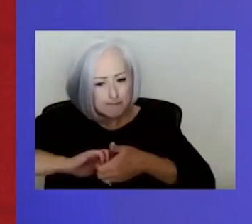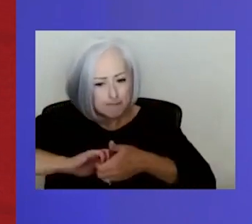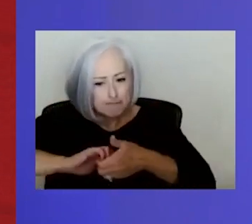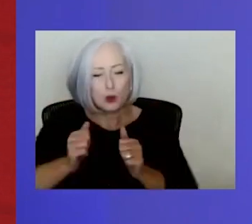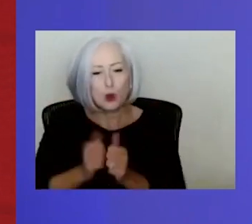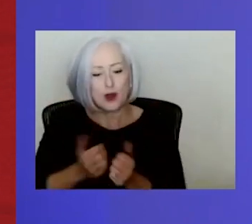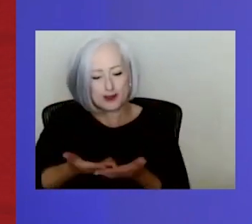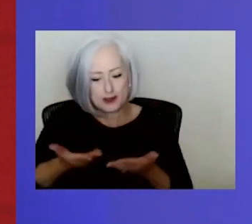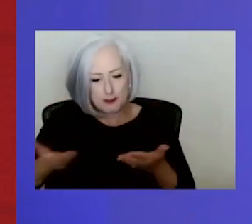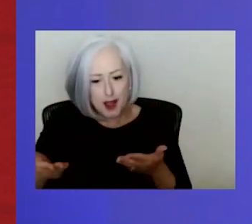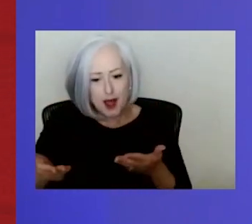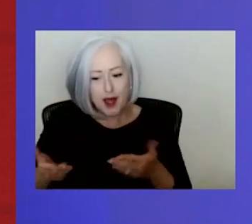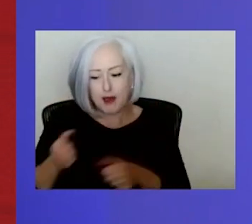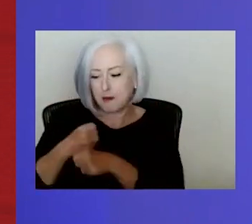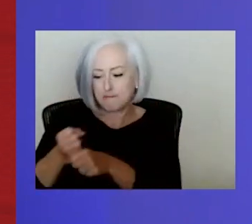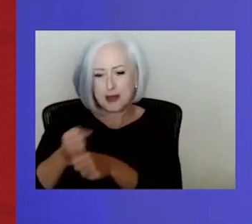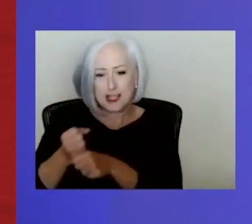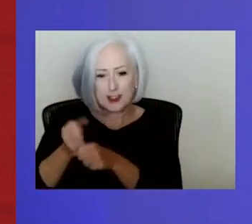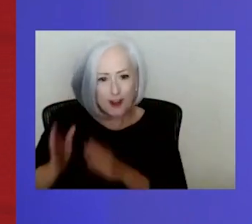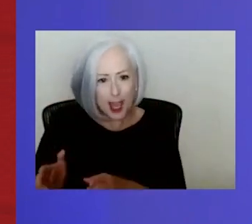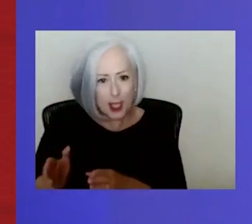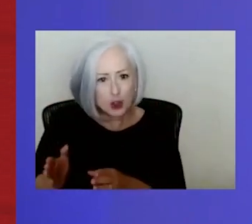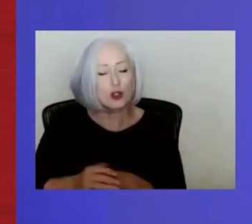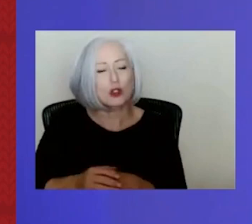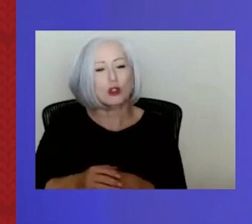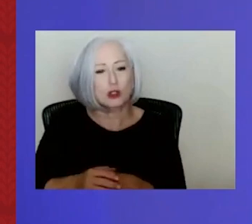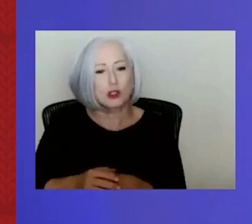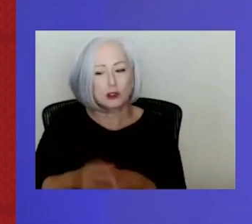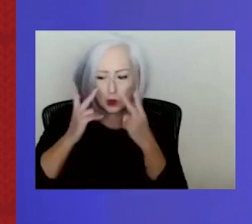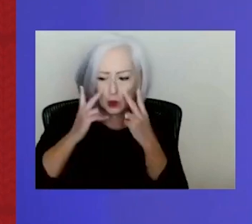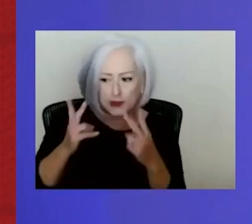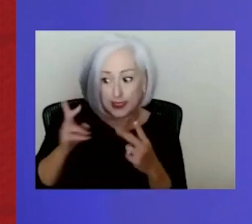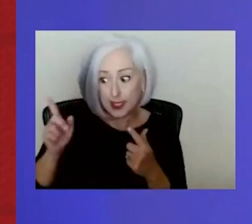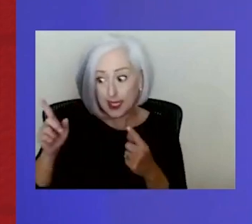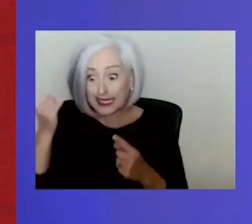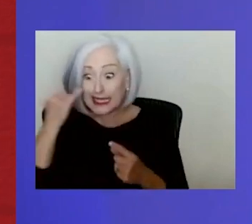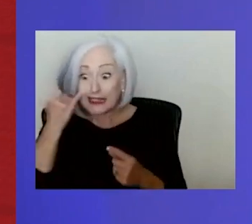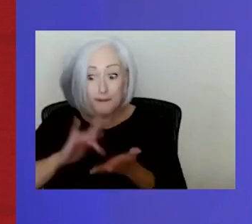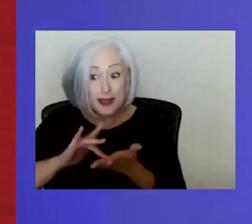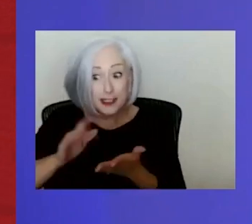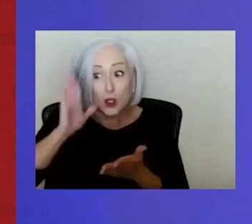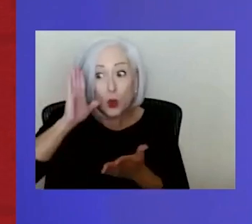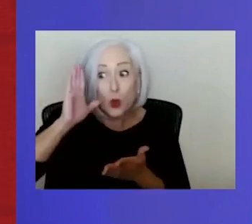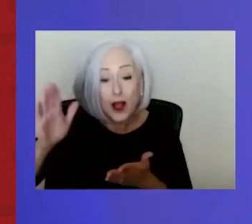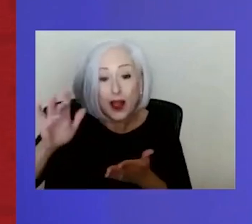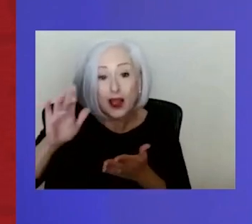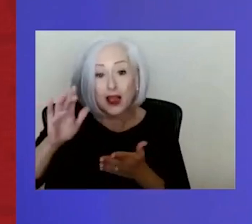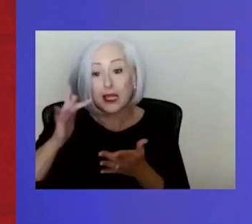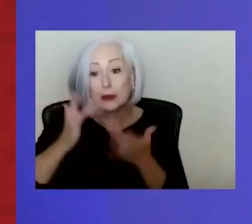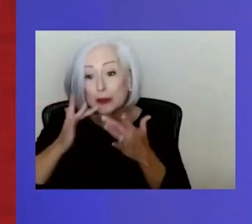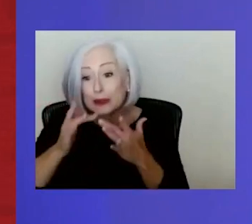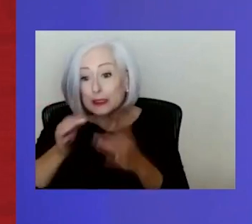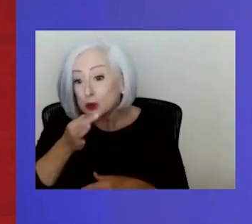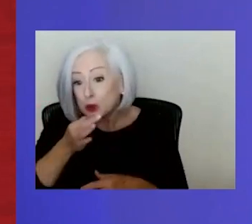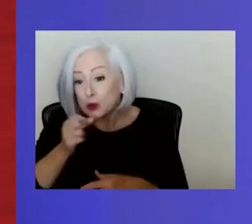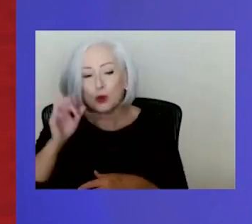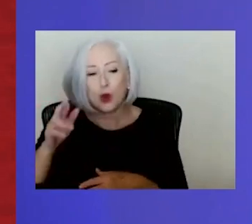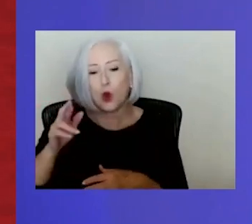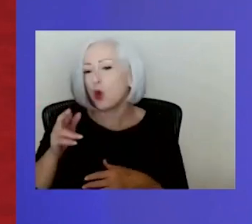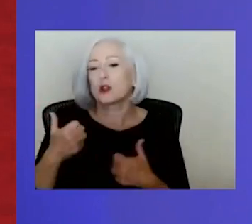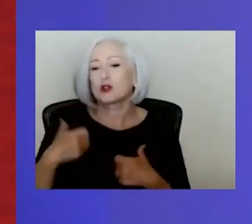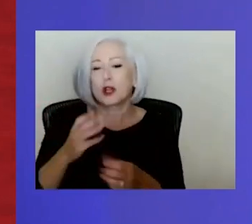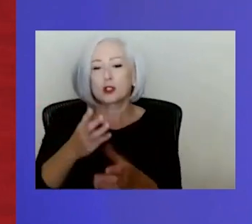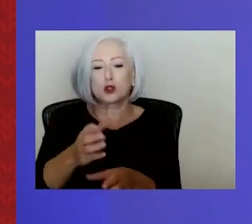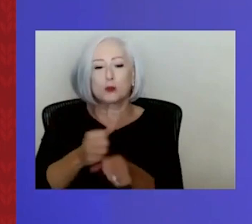with manufacturers to try to get information about when these products may go on shortage, so that we can get started early with our mitigation strategies. We also try to